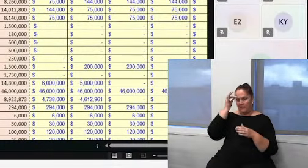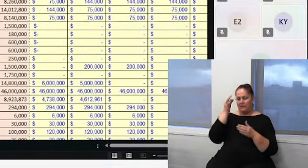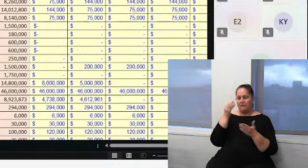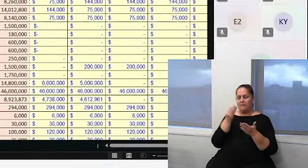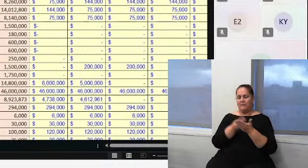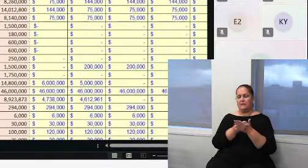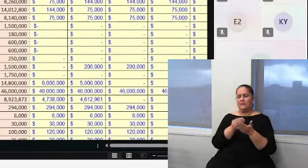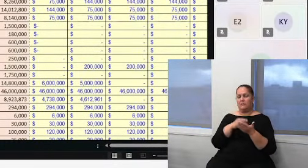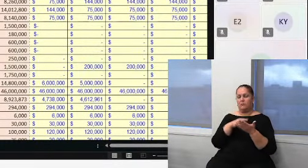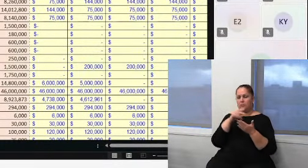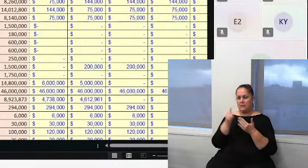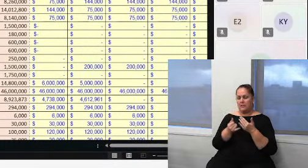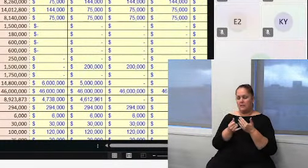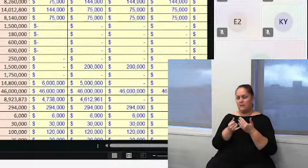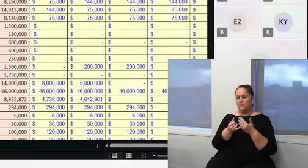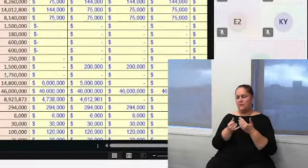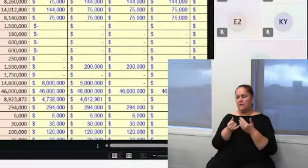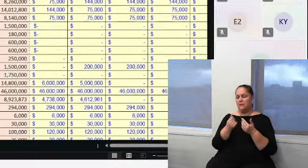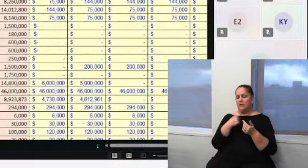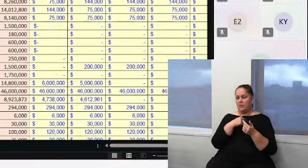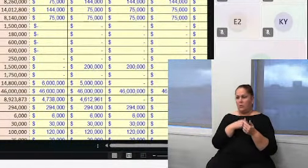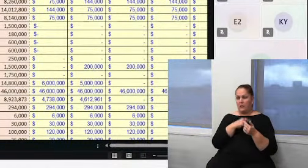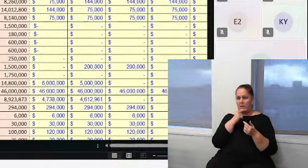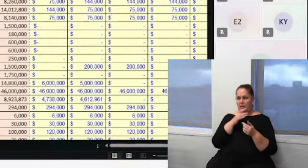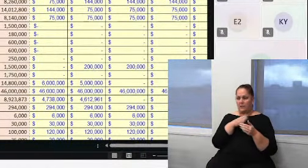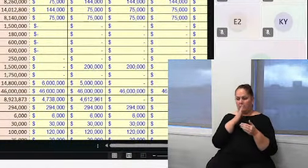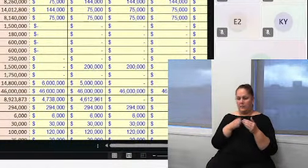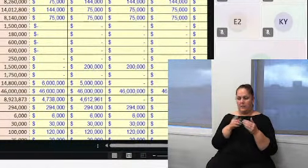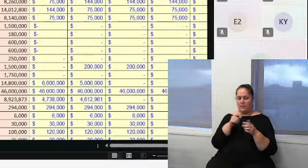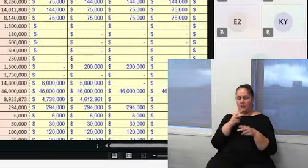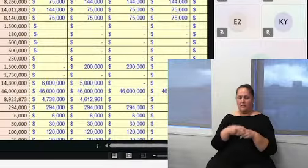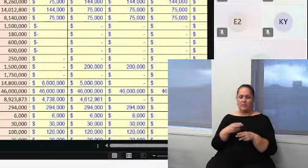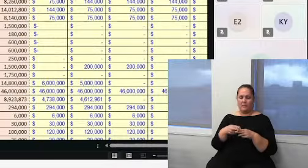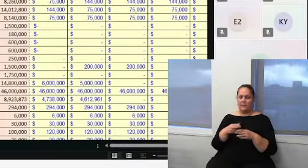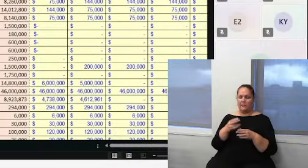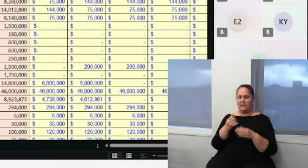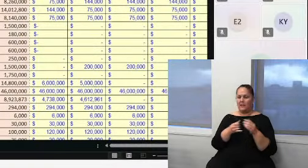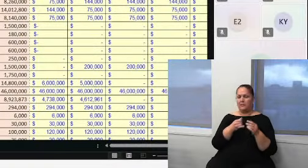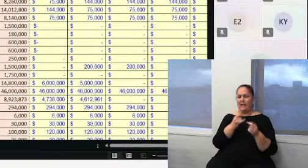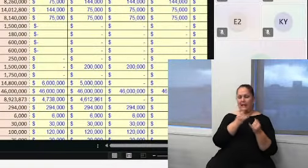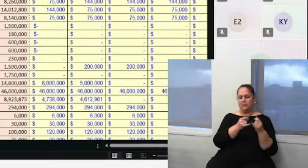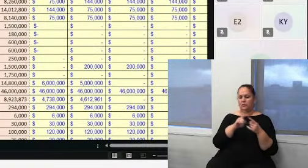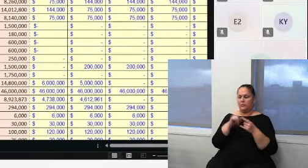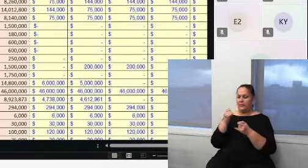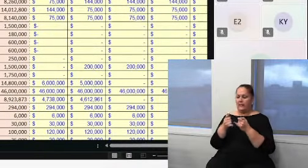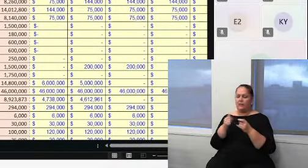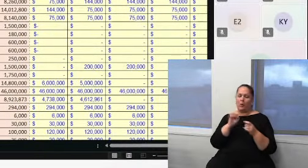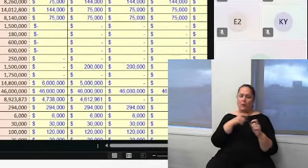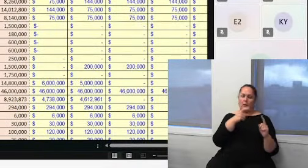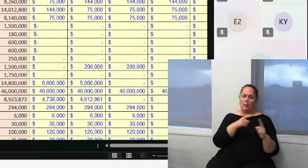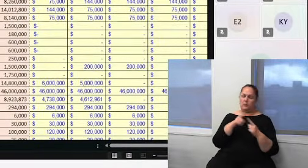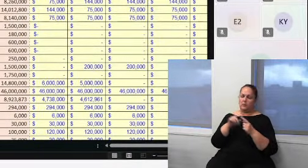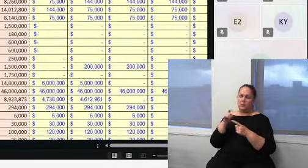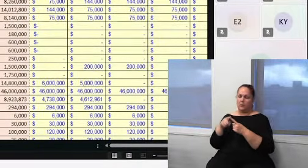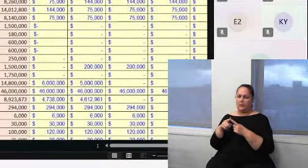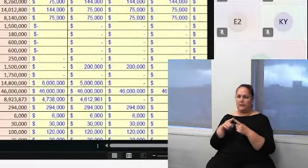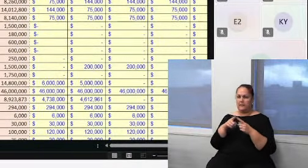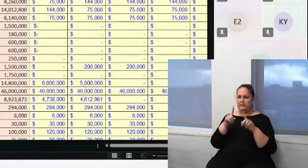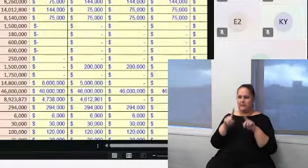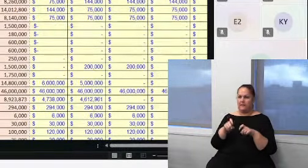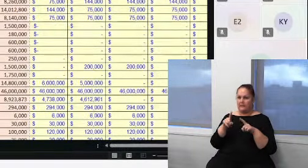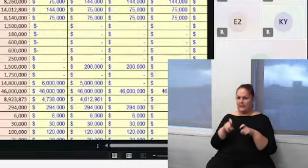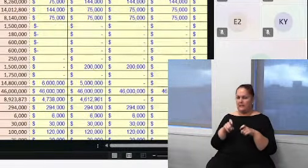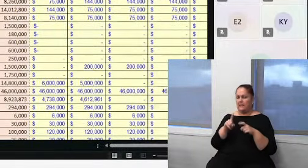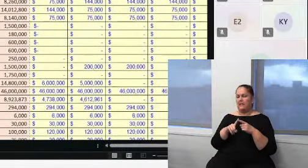also is a federally funded project. We are completing what is called end-to-end testing for point